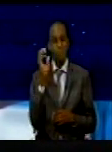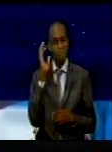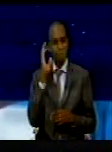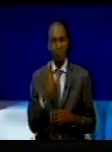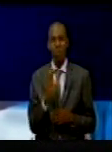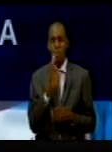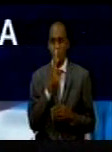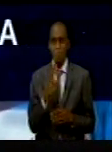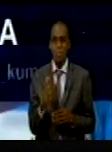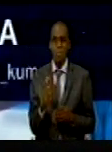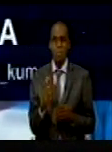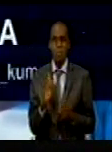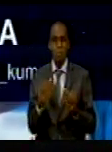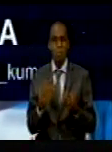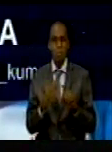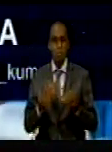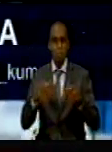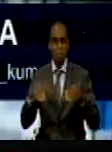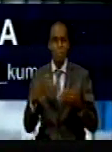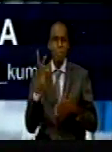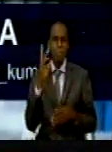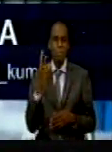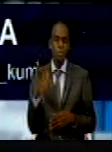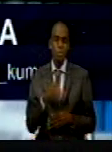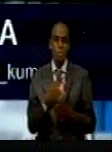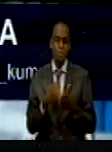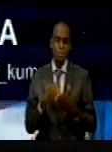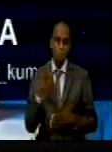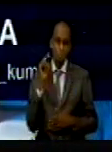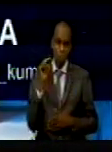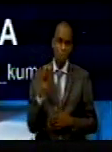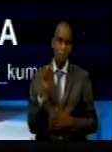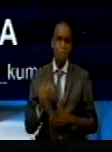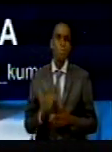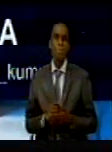that are not able to give our testimony, please, you come very early tomorrow.